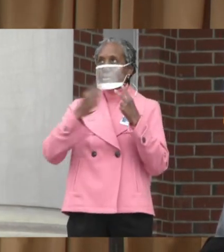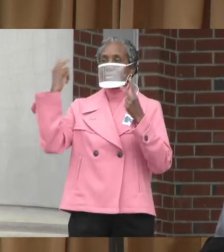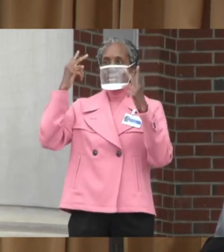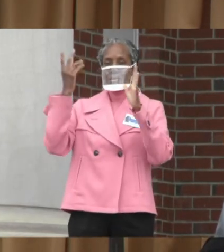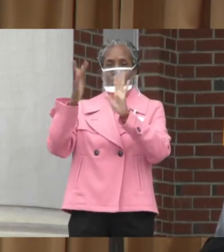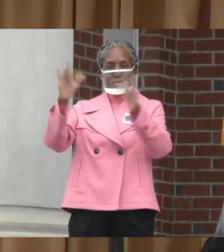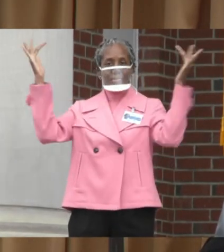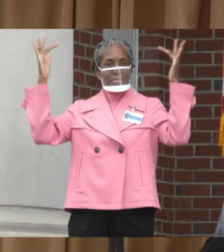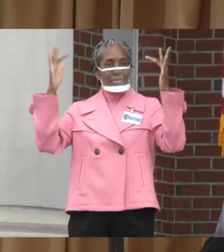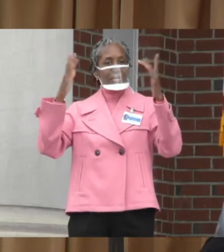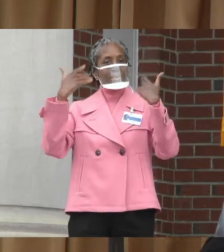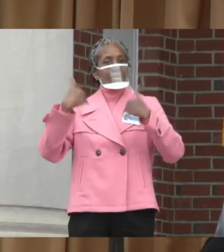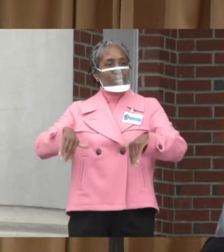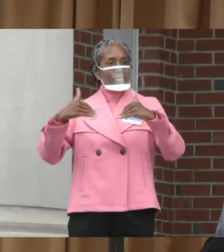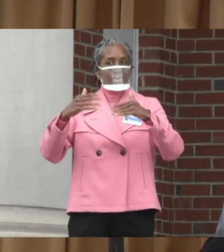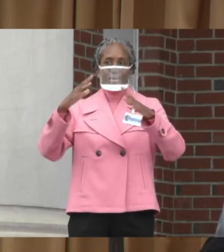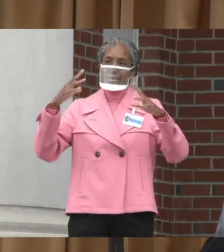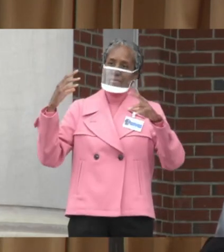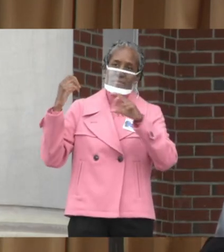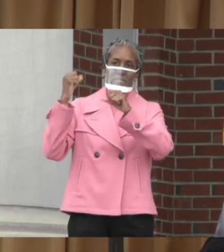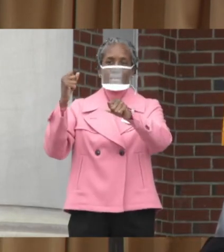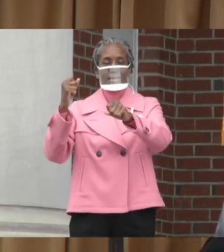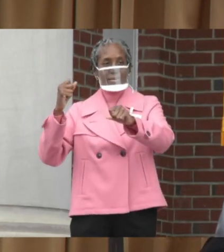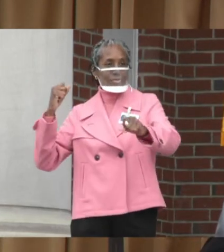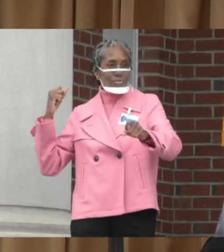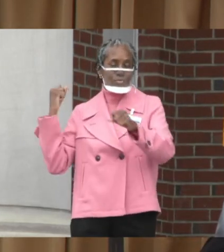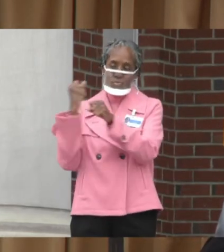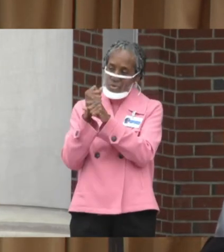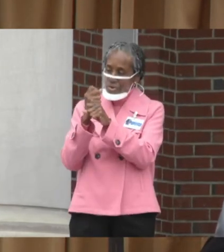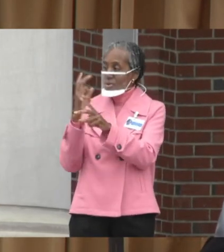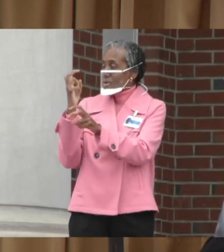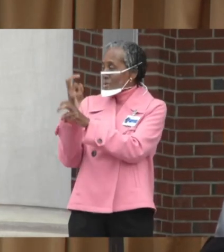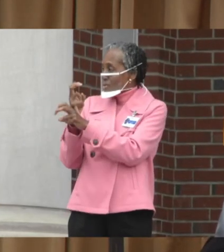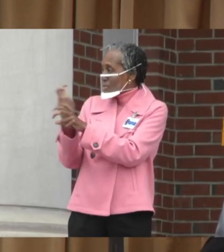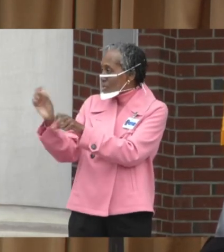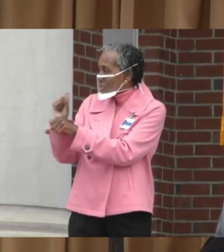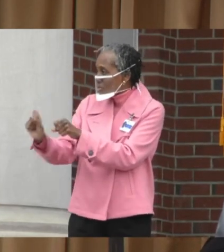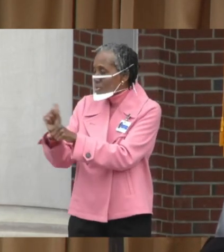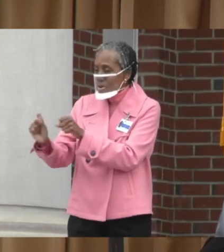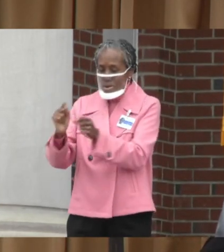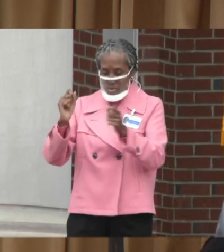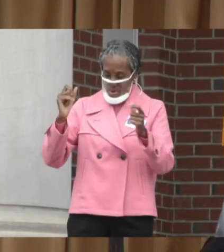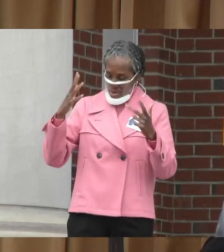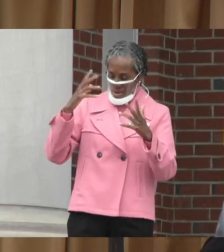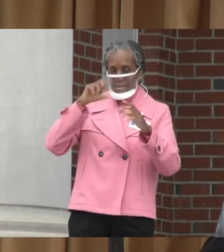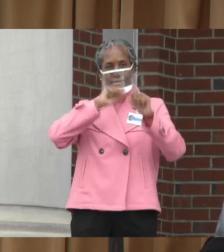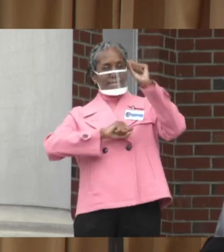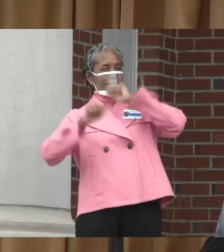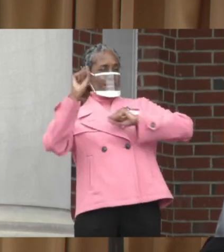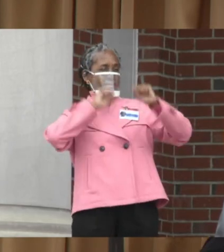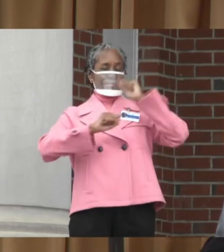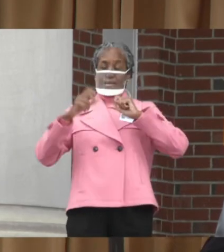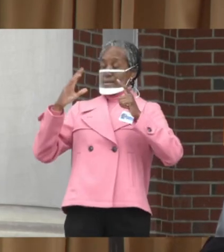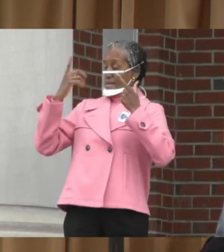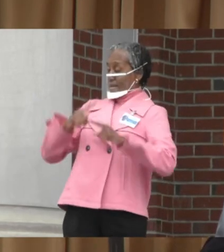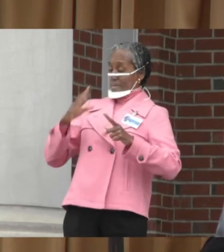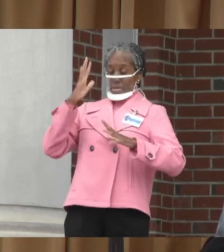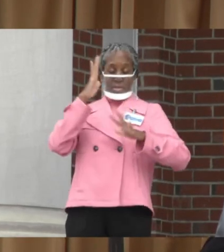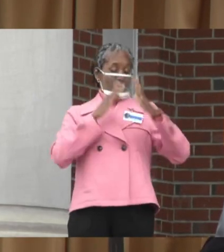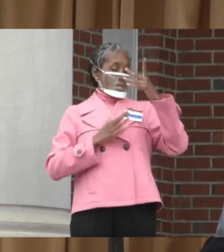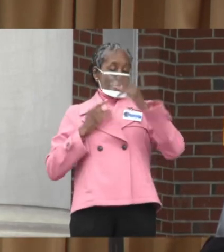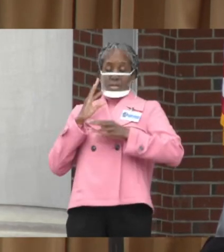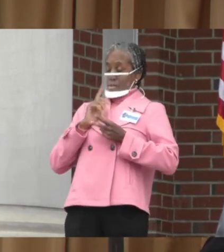and the clamor of its mighty hammer, we become stronger, purer, and like the different metals that join and become